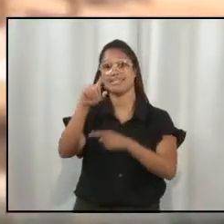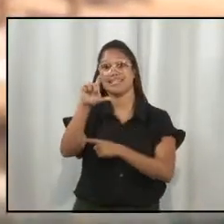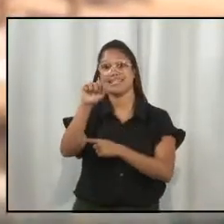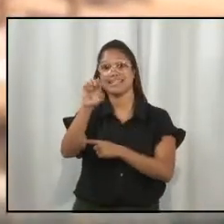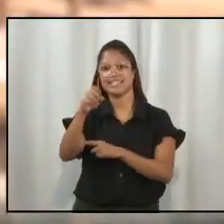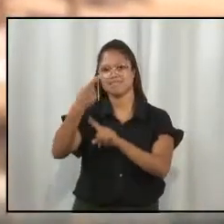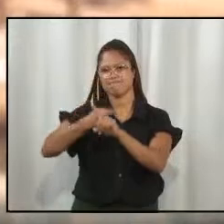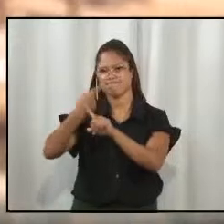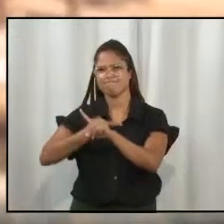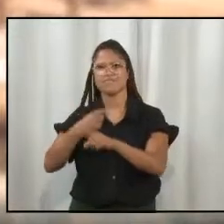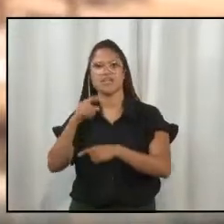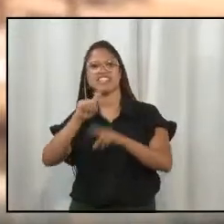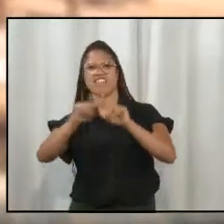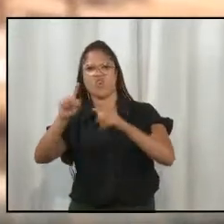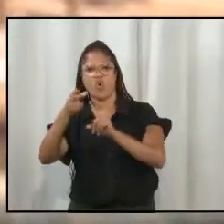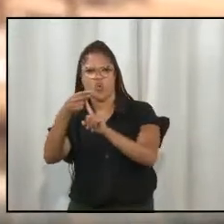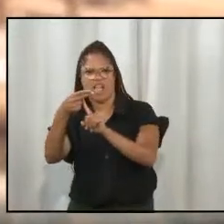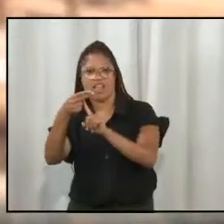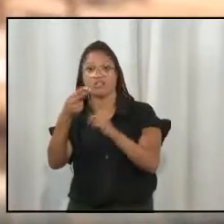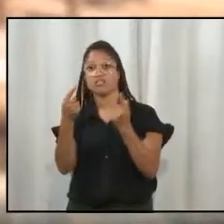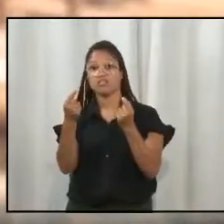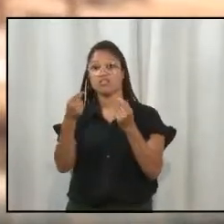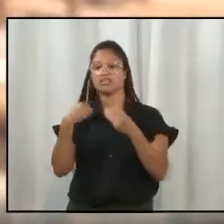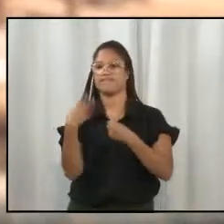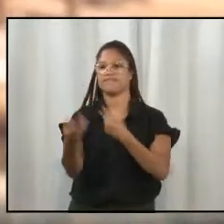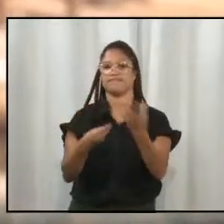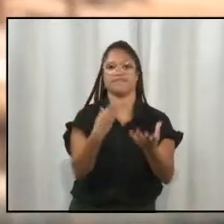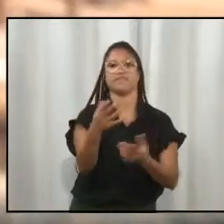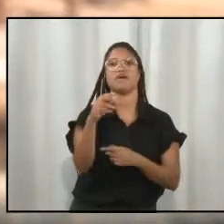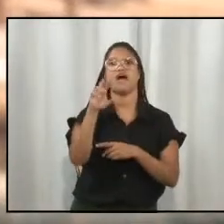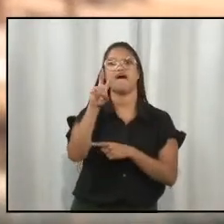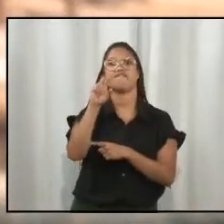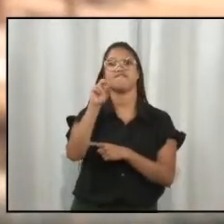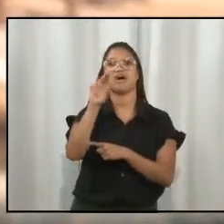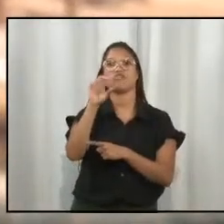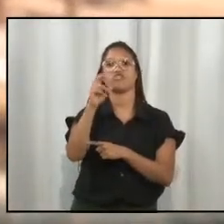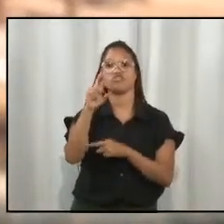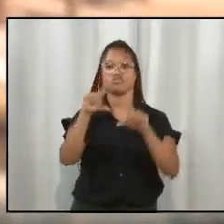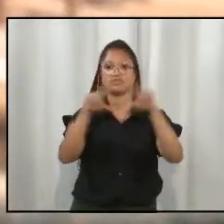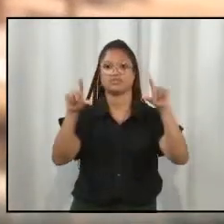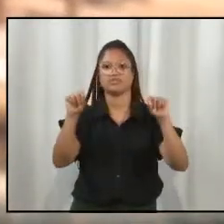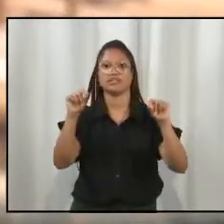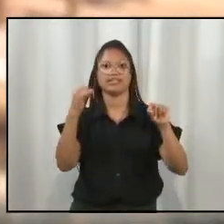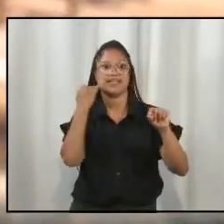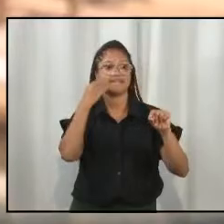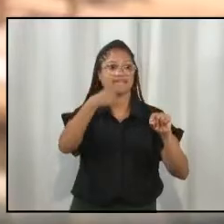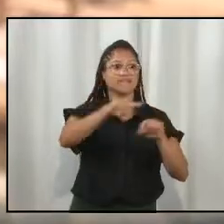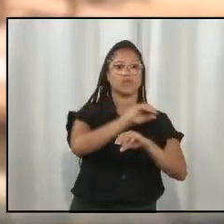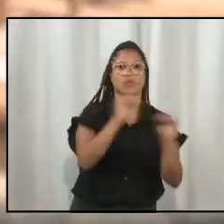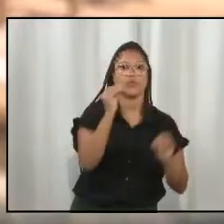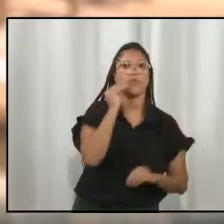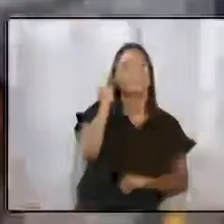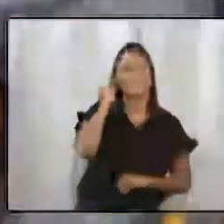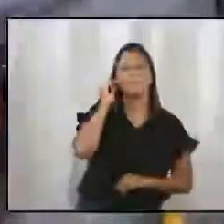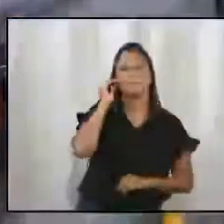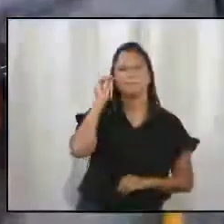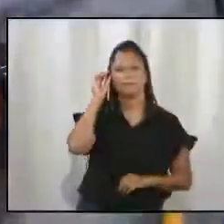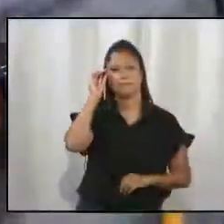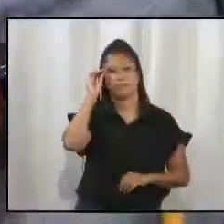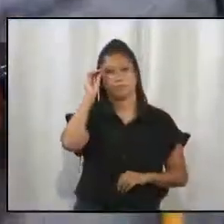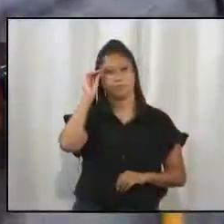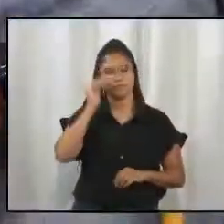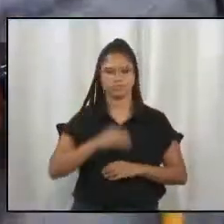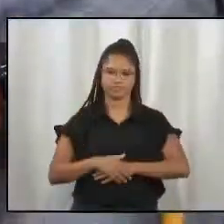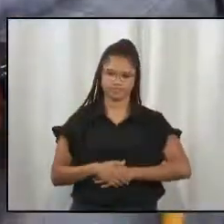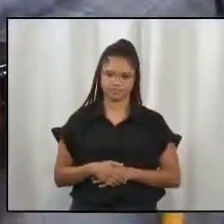motel vouchers, as well as our encampment resolution program, where we are offering motel vouchers for people on the street.